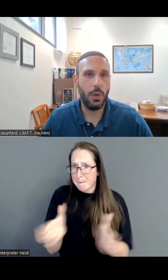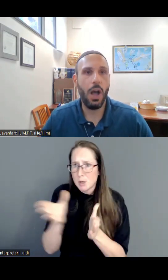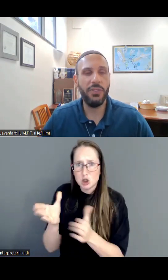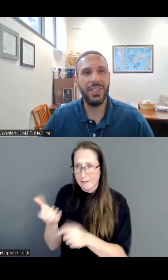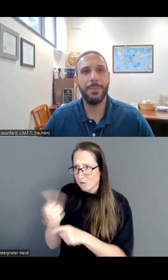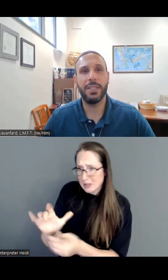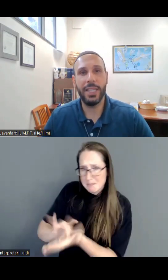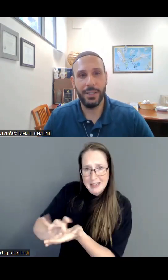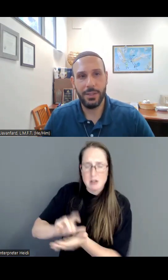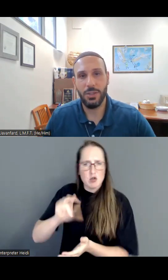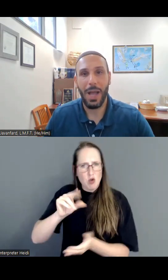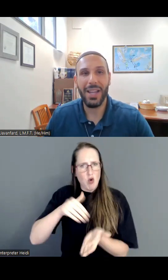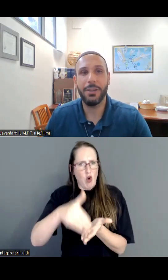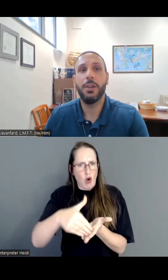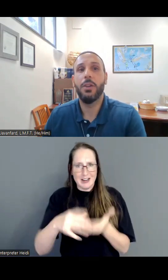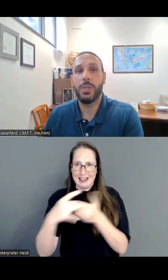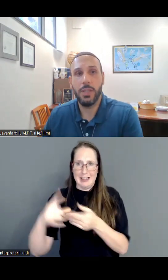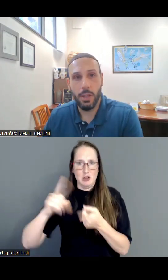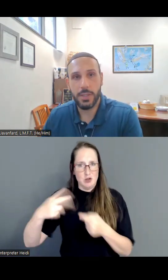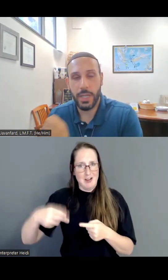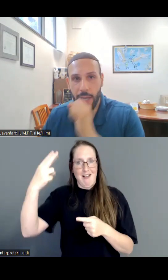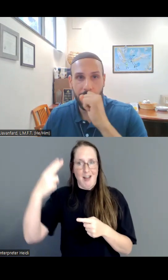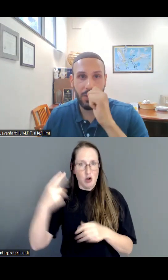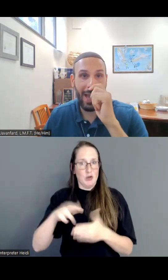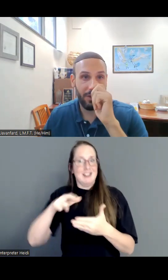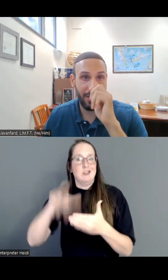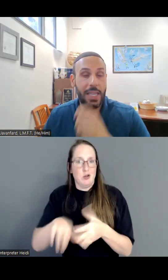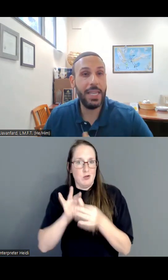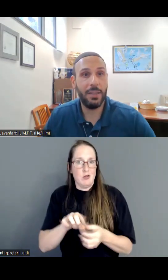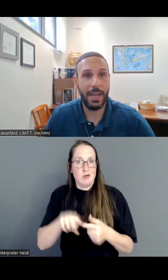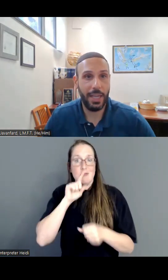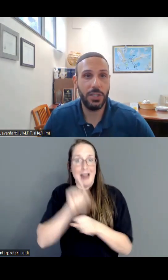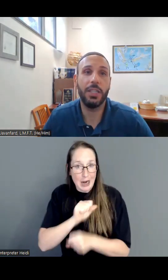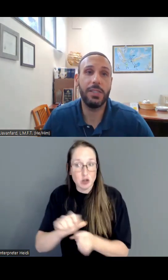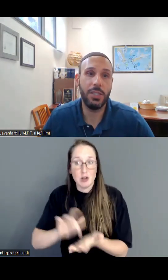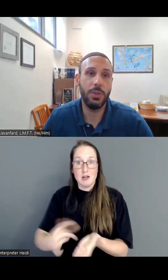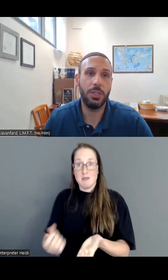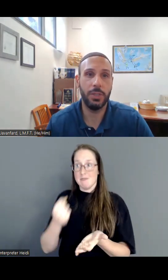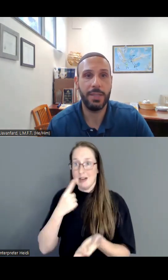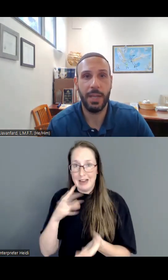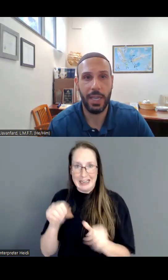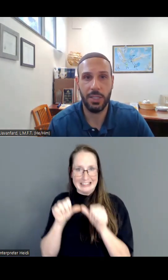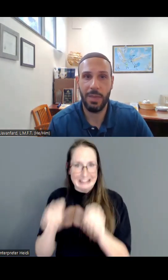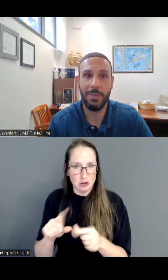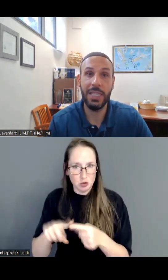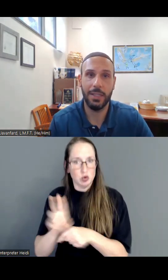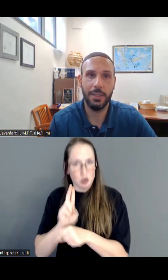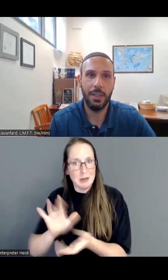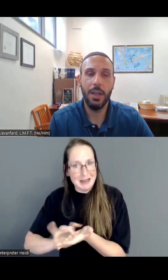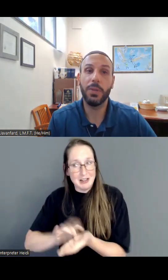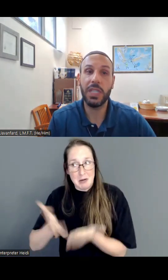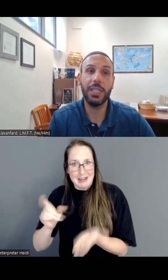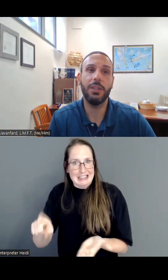on you, oftentimes leads to higher results when it comes to actually taking the medication and continuing to utilize medication that may be